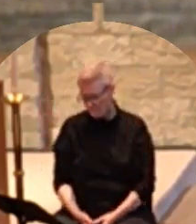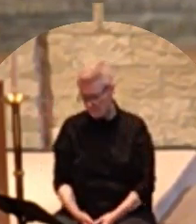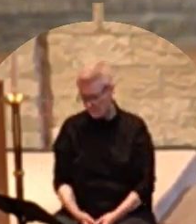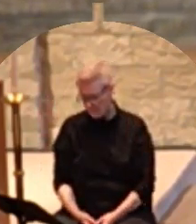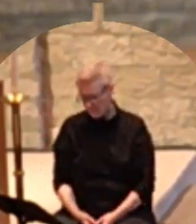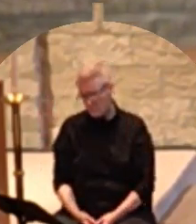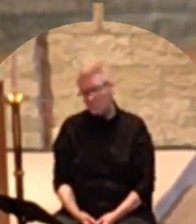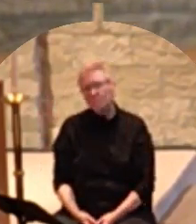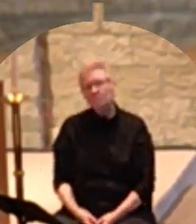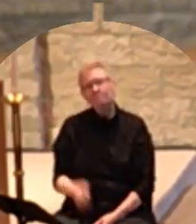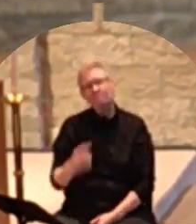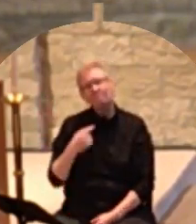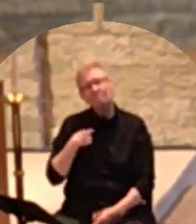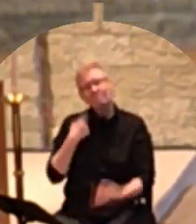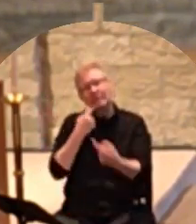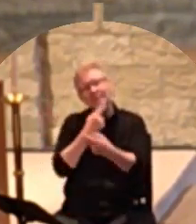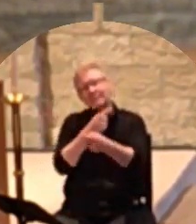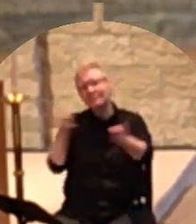And I declare